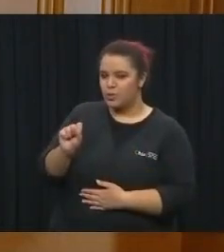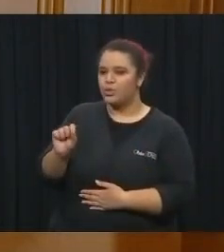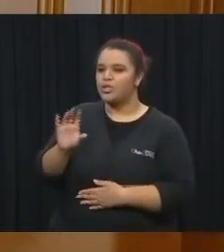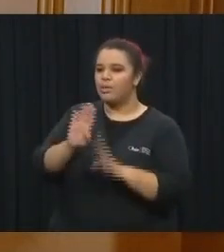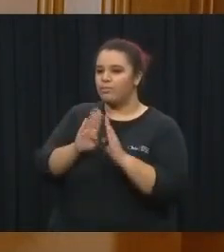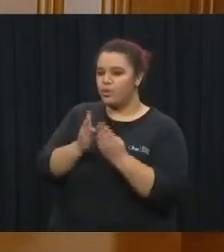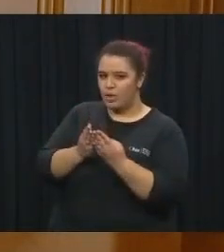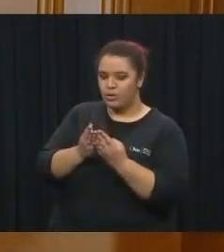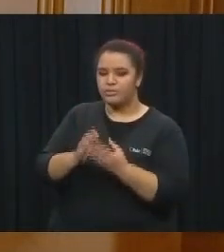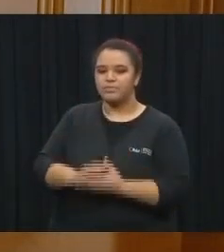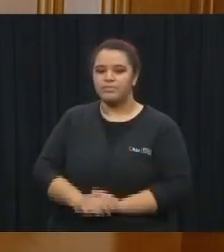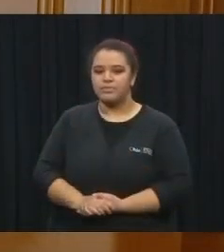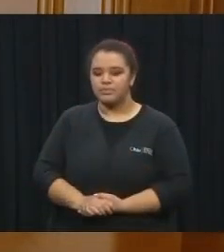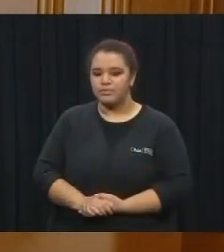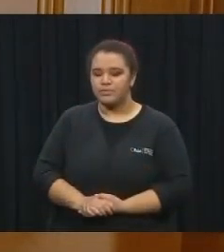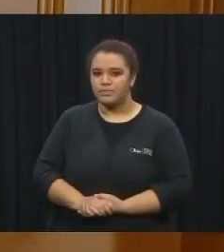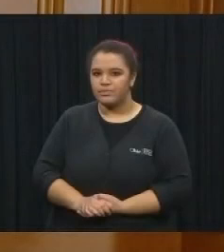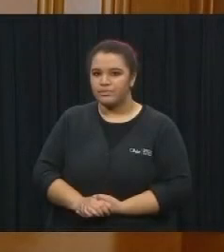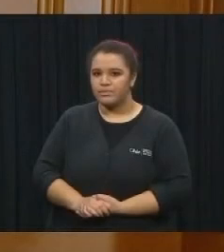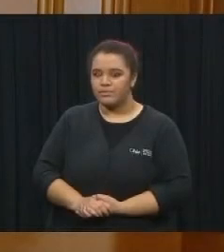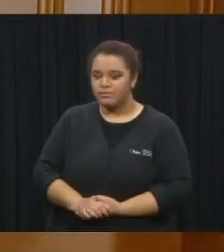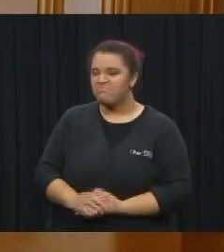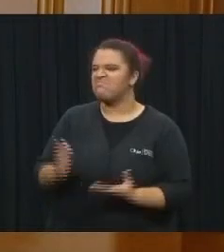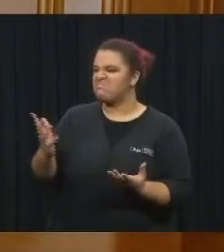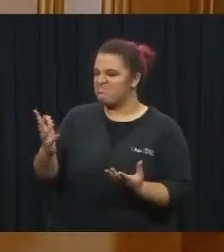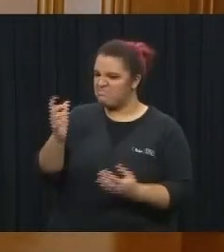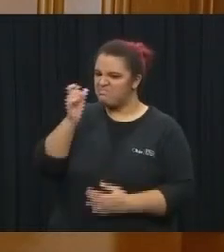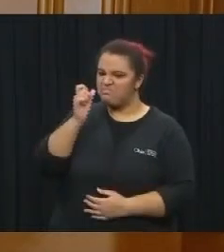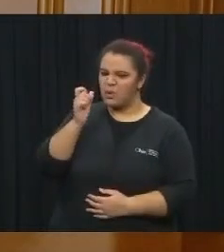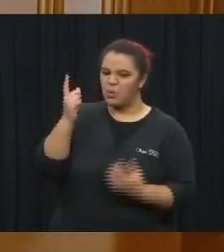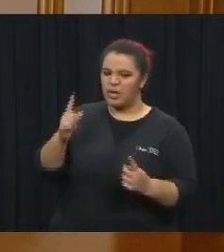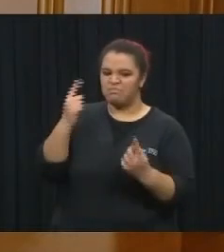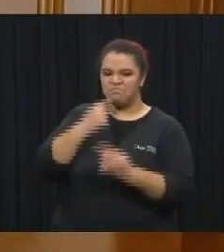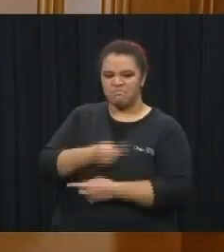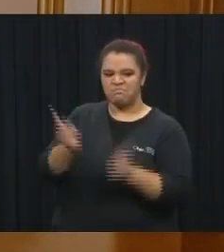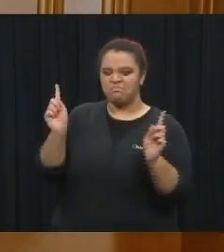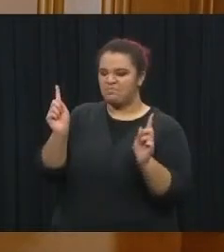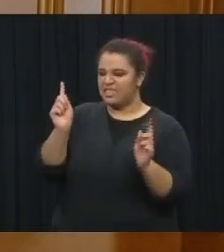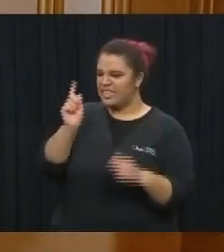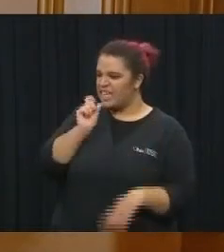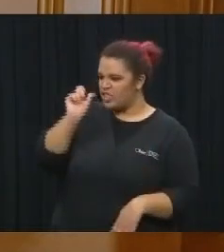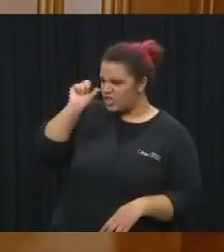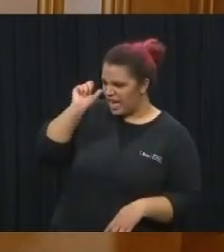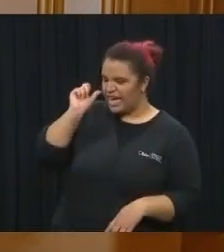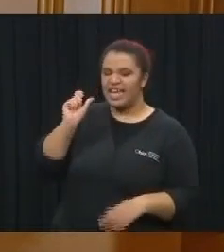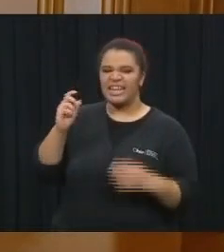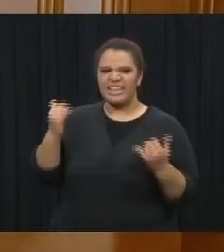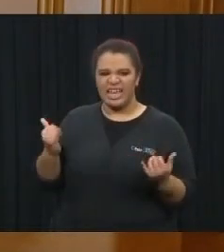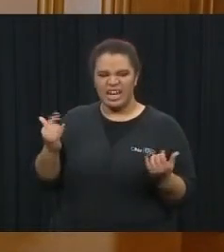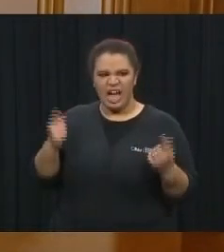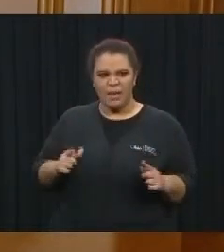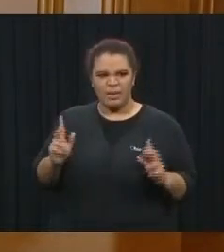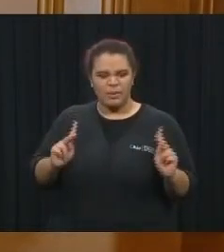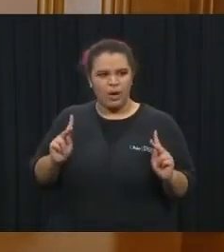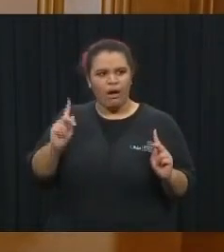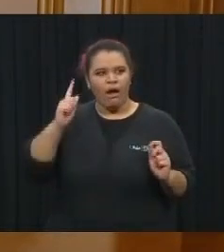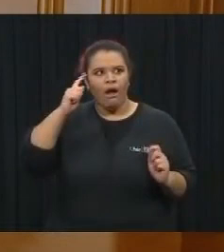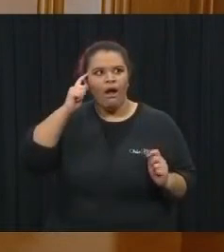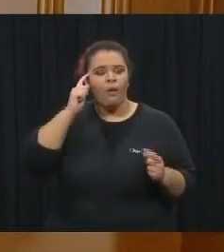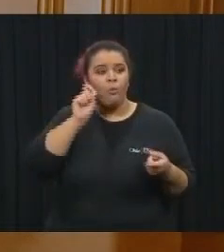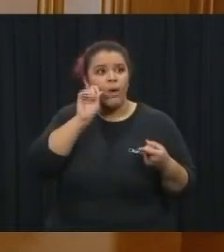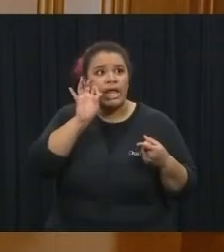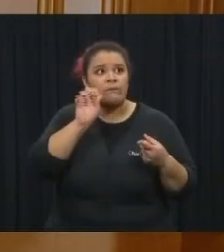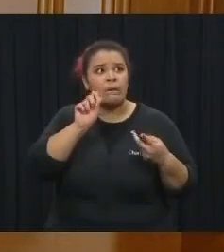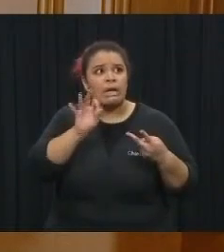lot of people here heard a lot of what-if scenarios. So lots of people in the state with very specific circumstances